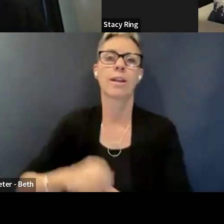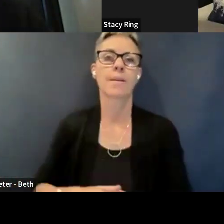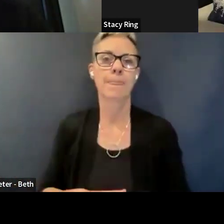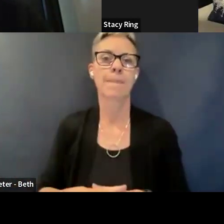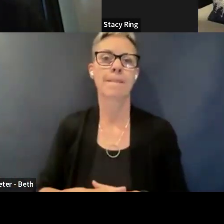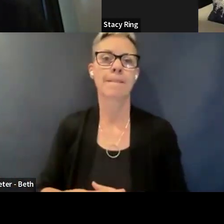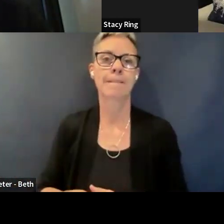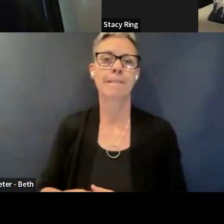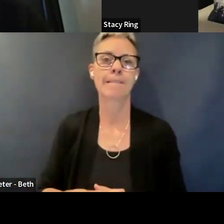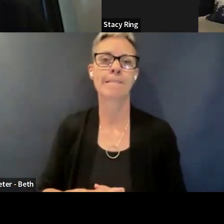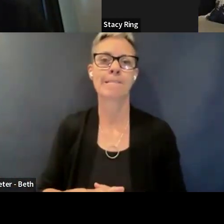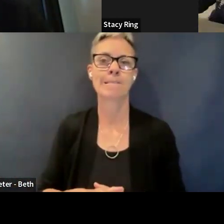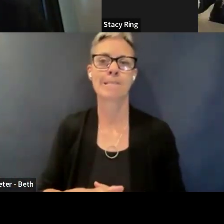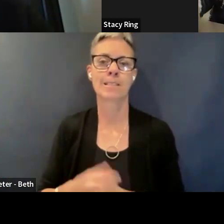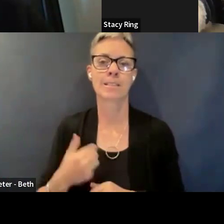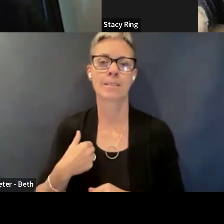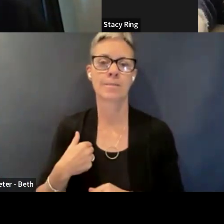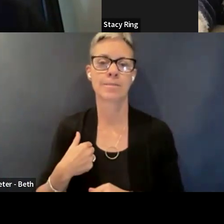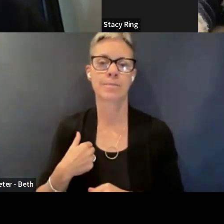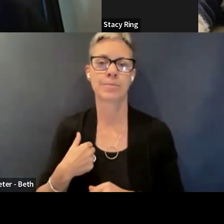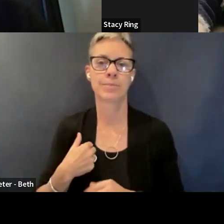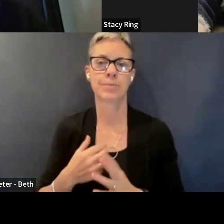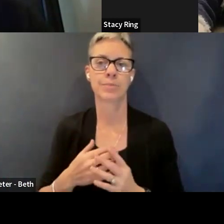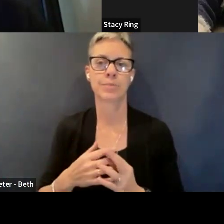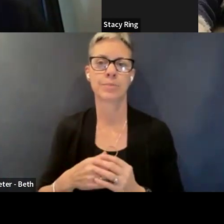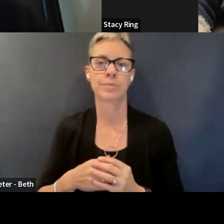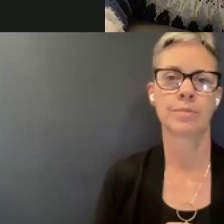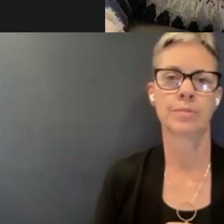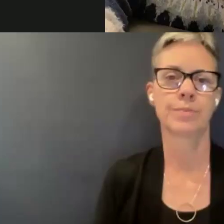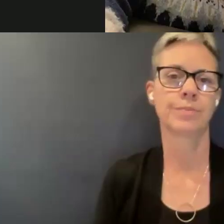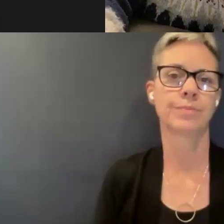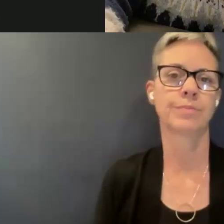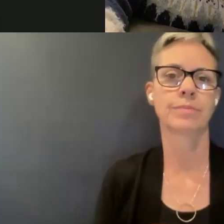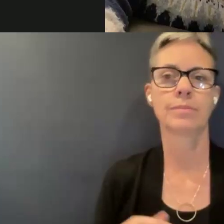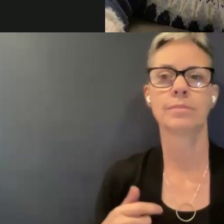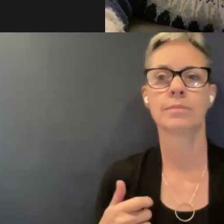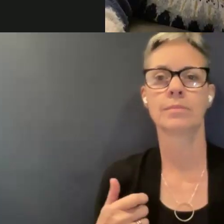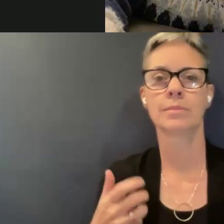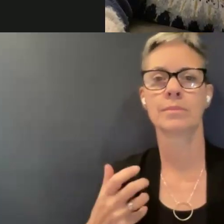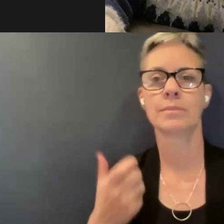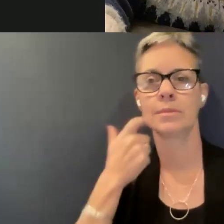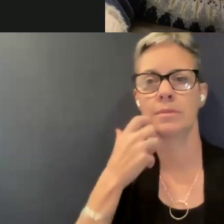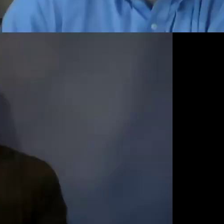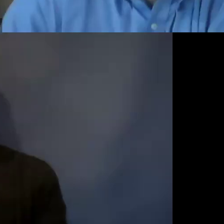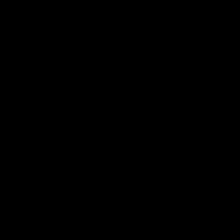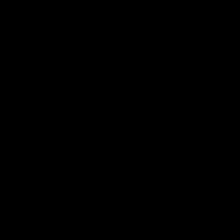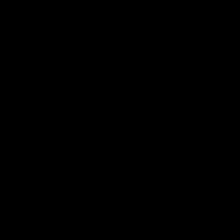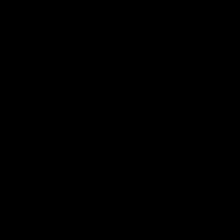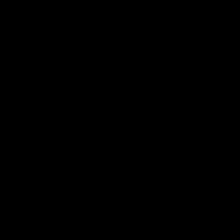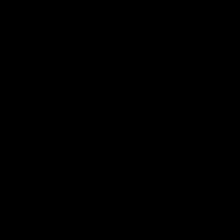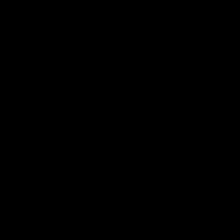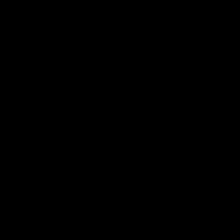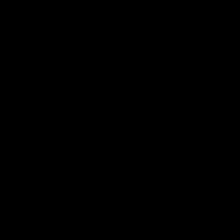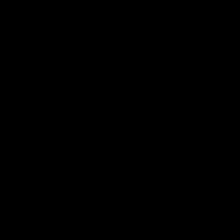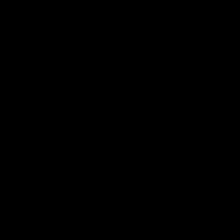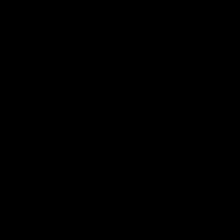I am, let's see, just fielded a text here from Representative Josh Turek, who was supposed to join